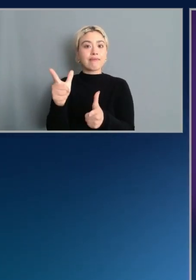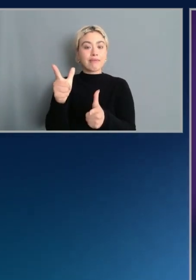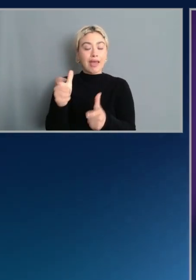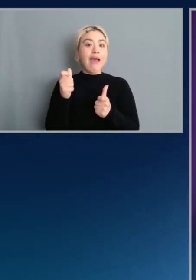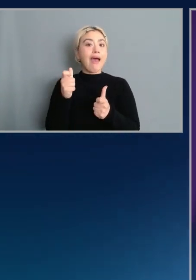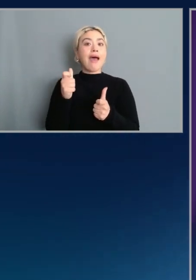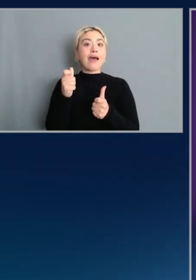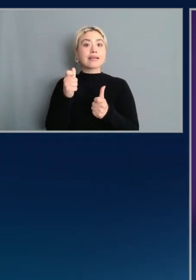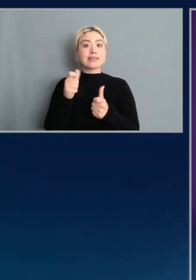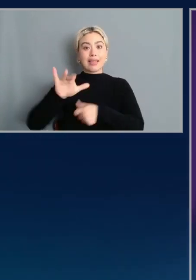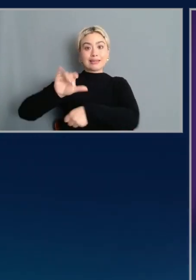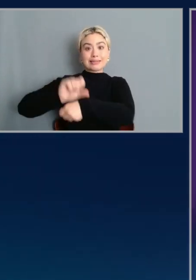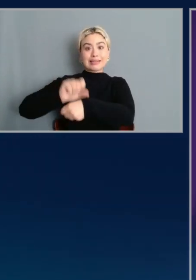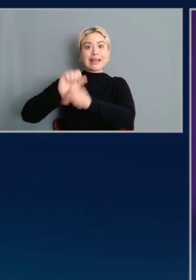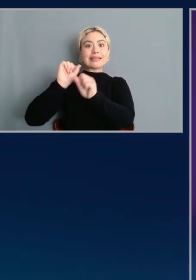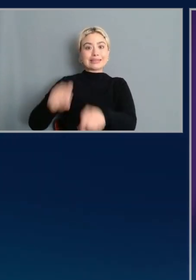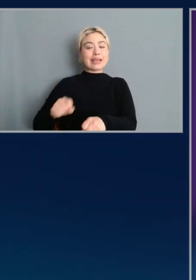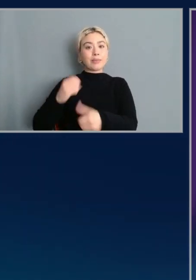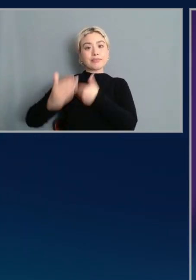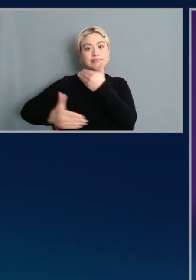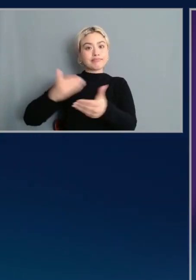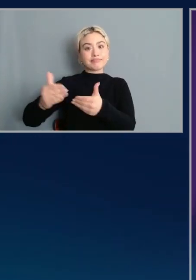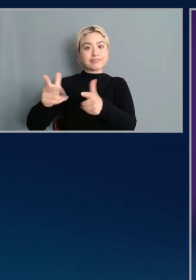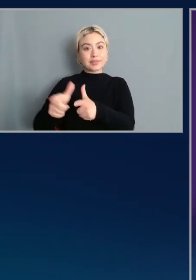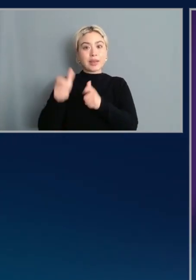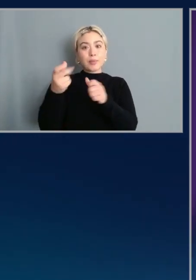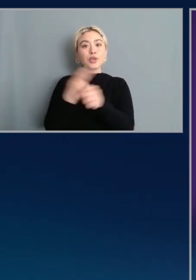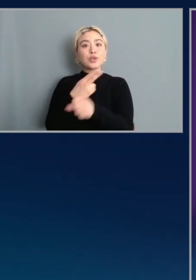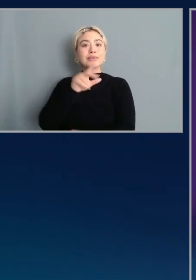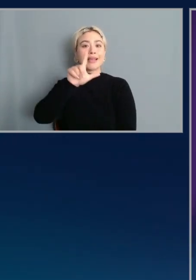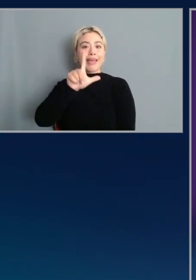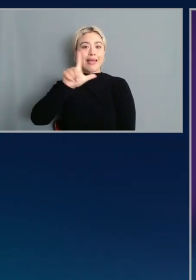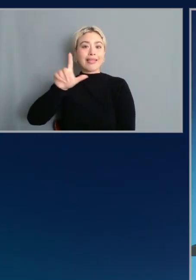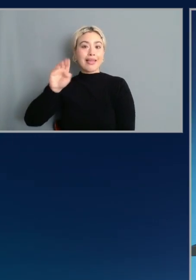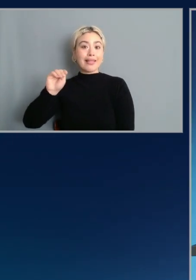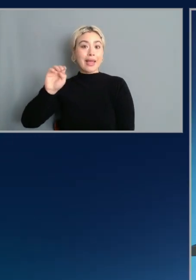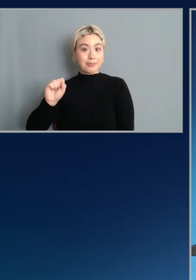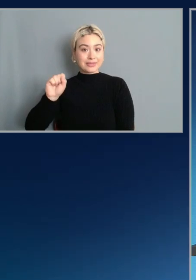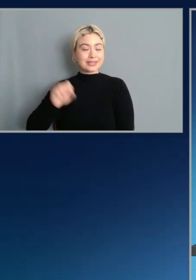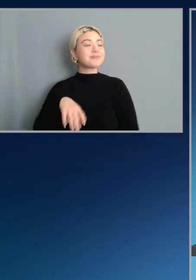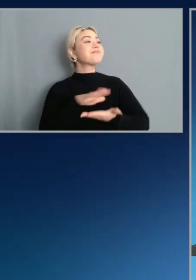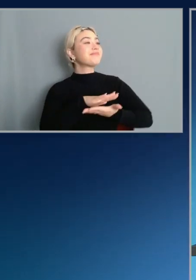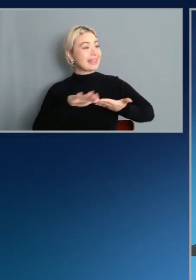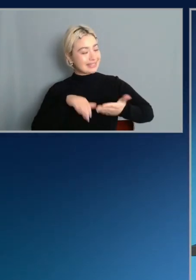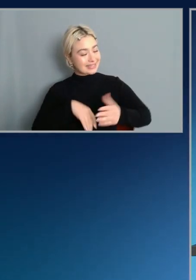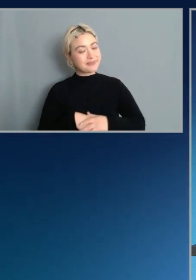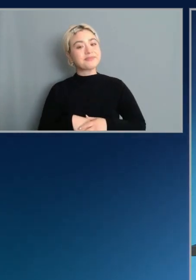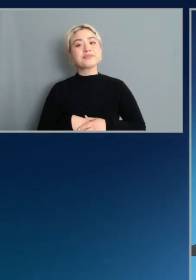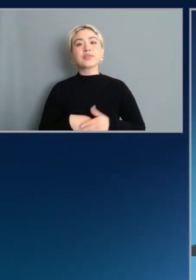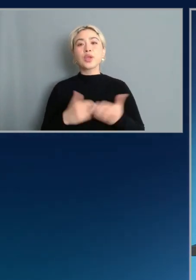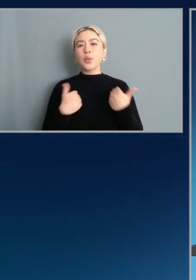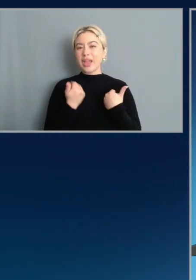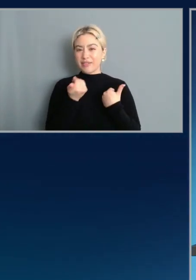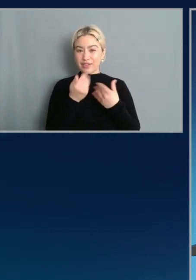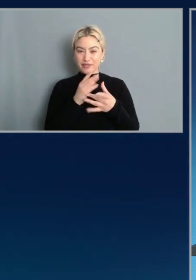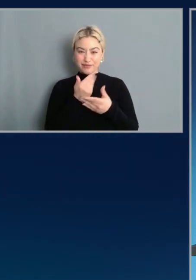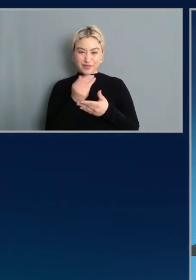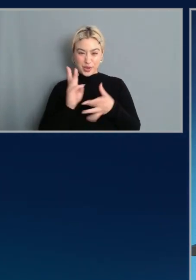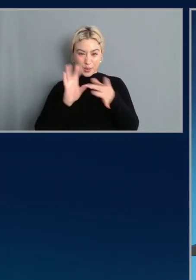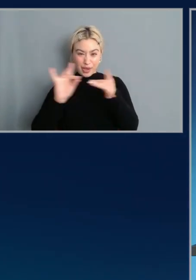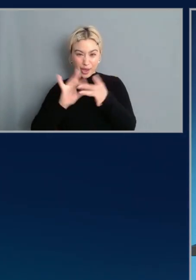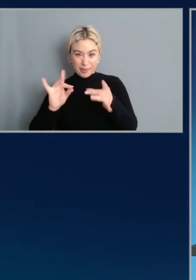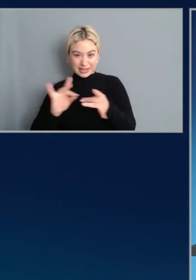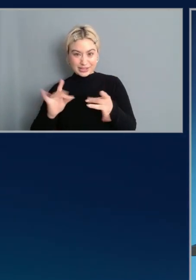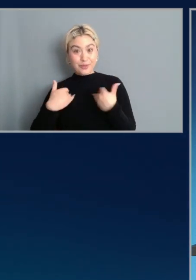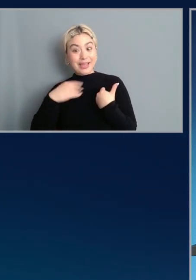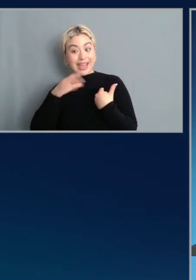that task can be accelerated using LLMs. Yeah. Nice. Okay, so we do have a couple of comments here. By the way, Emily, we have a fan in the